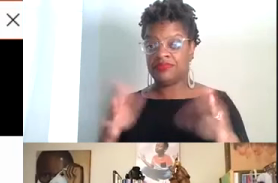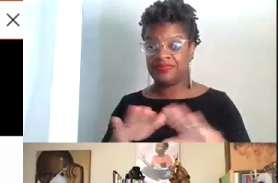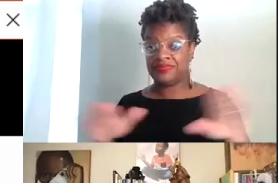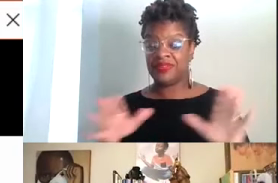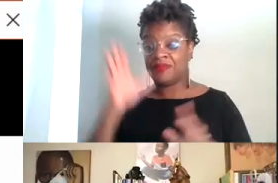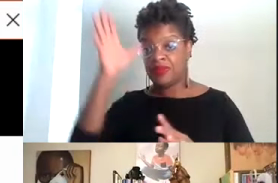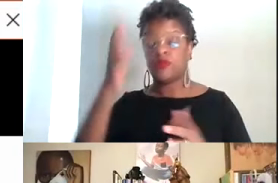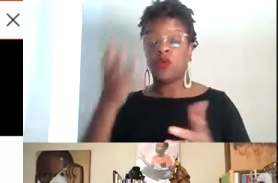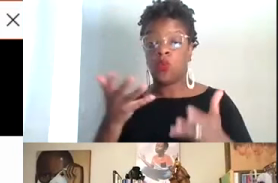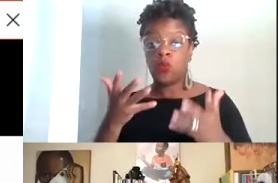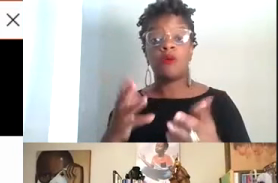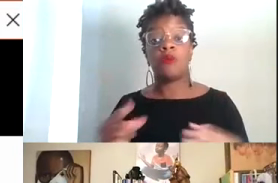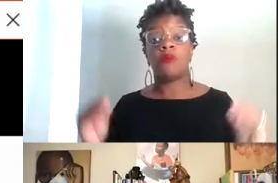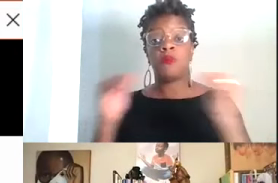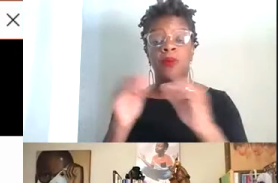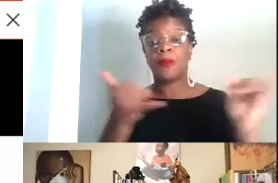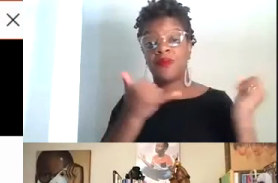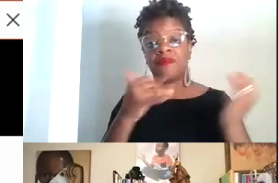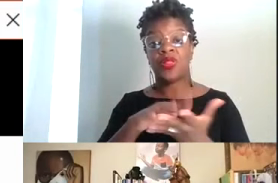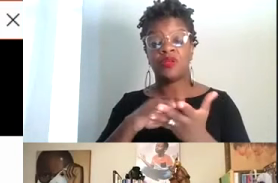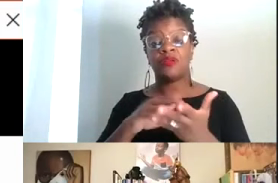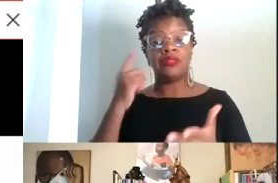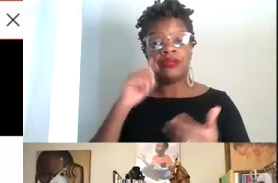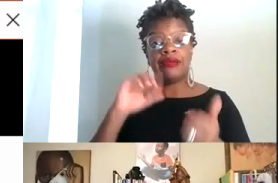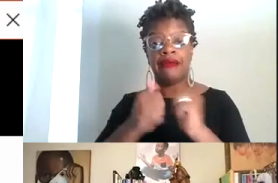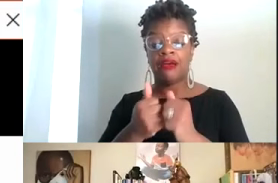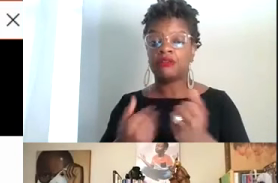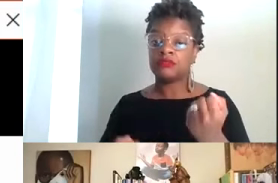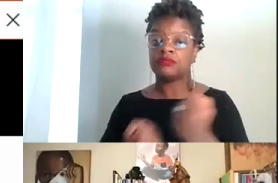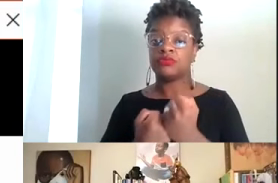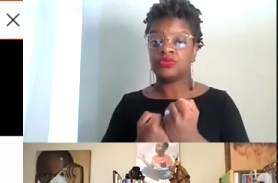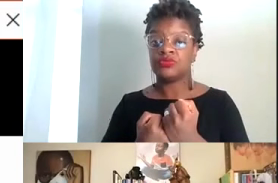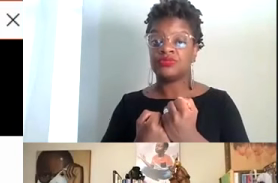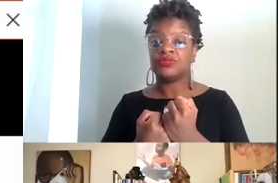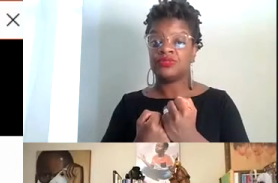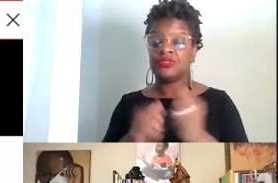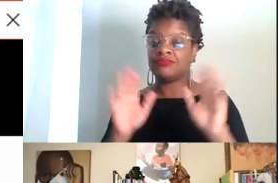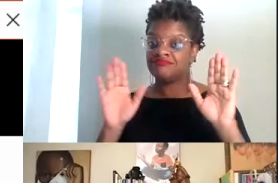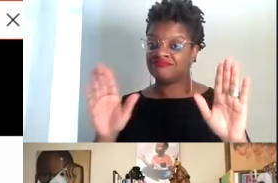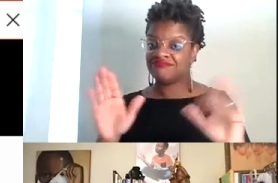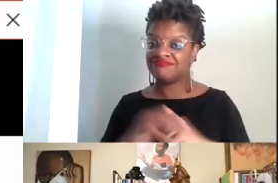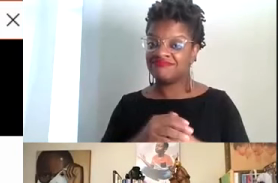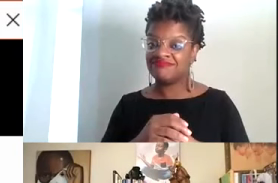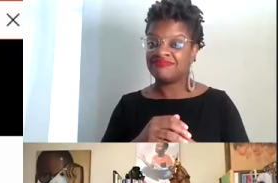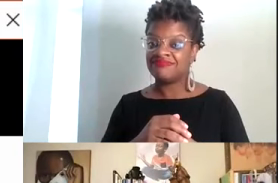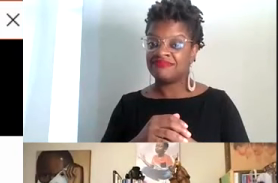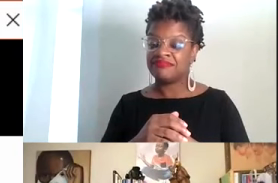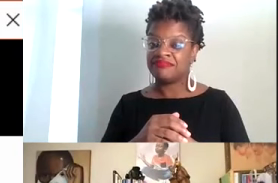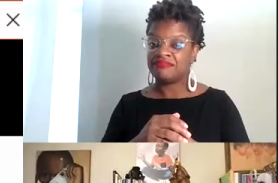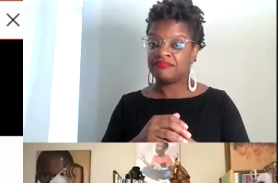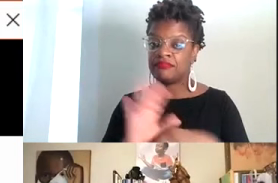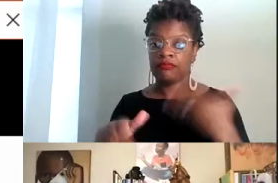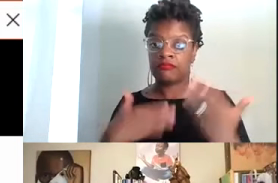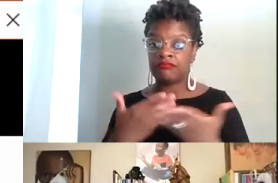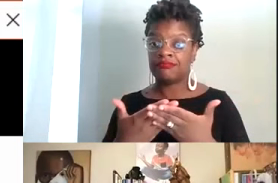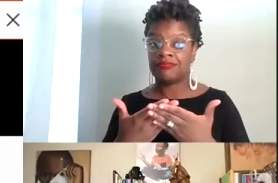that want more playful learning and are looking to ways to support these efforts. And so how great is it that we have all of